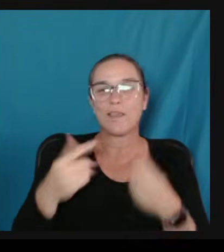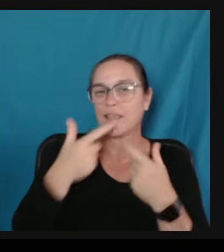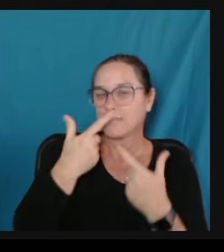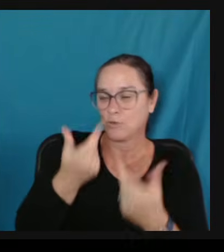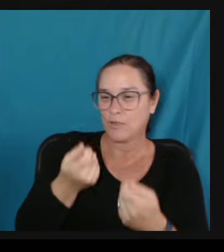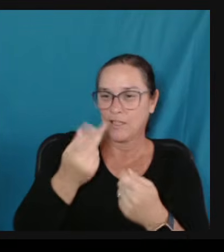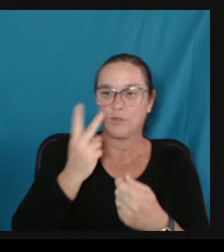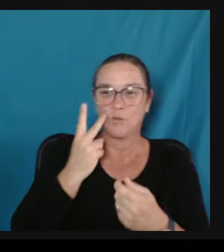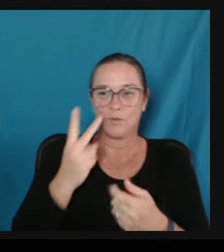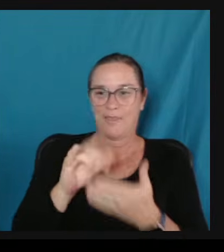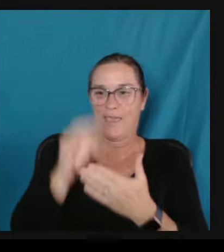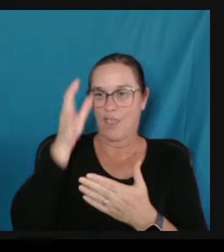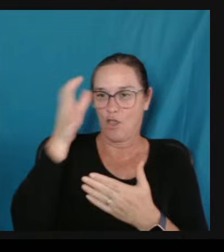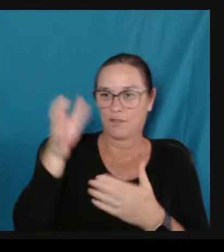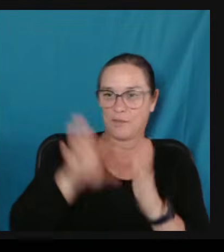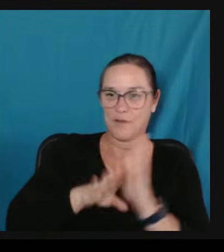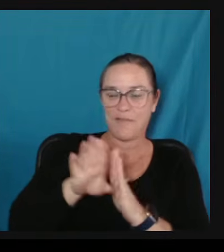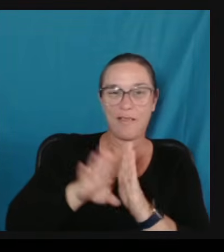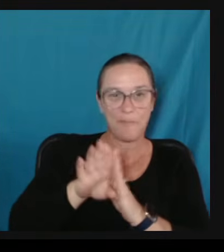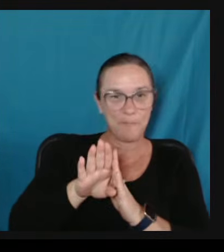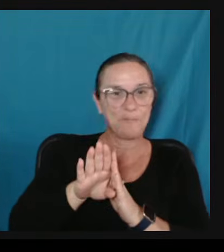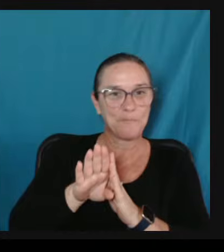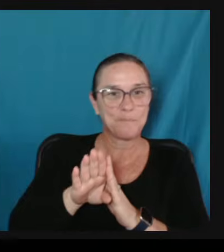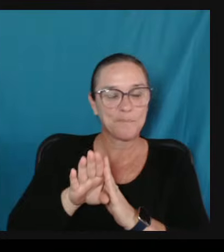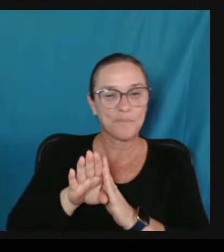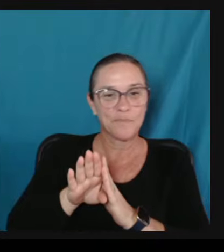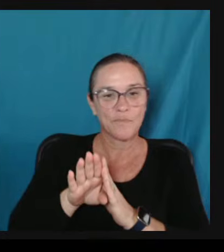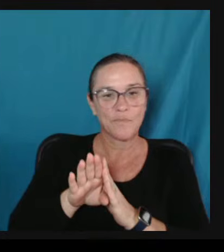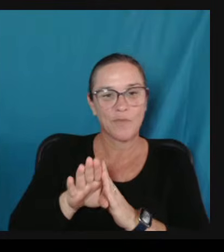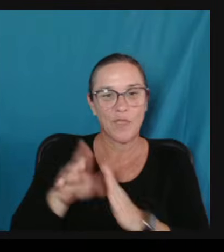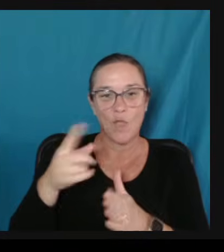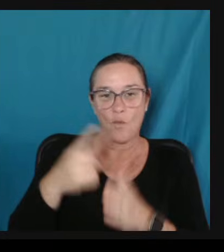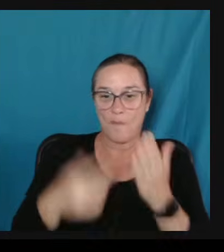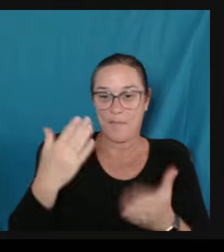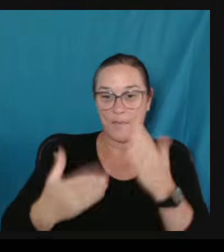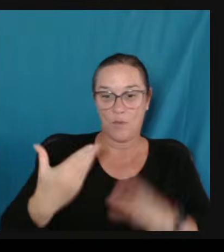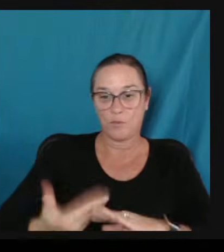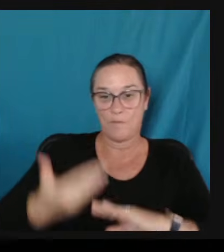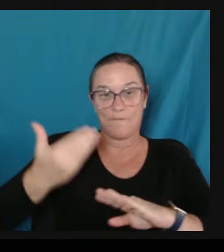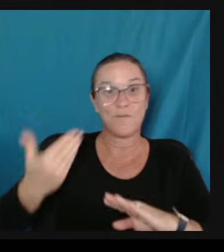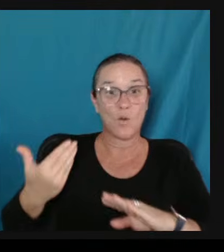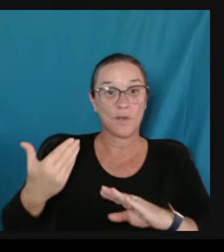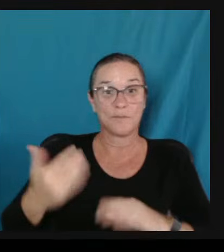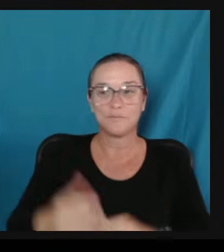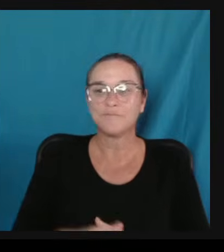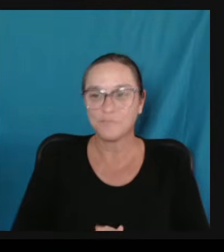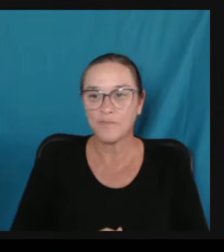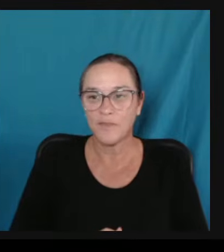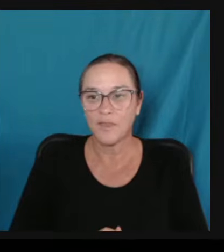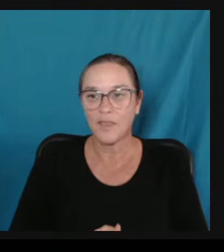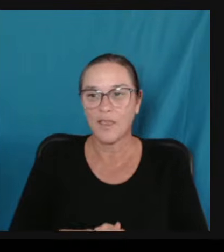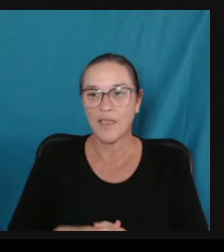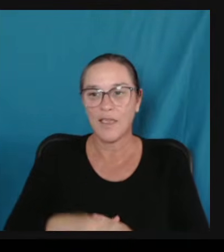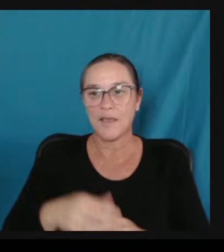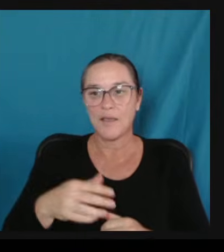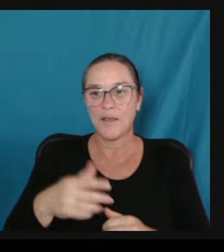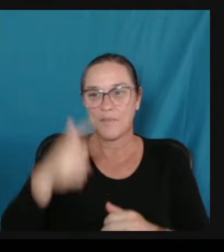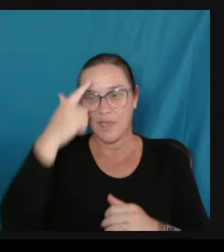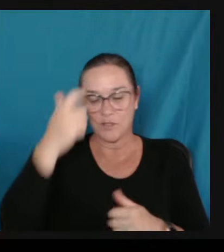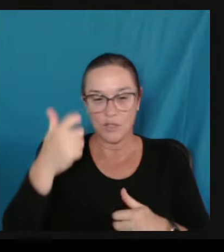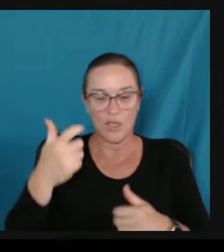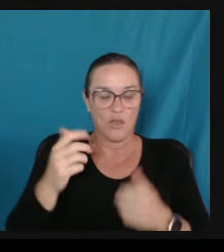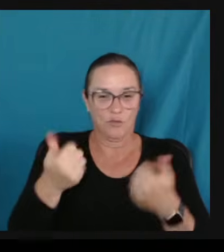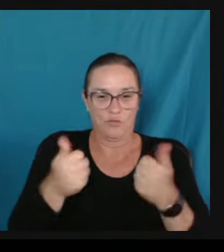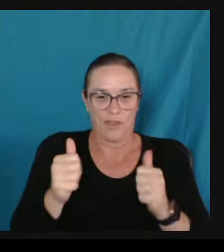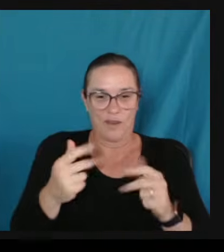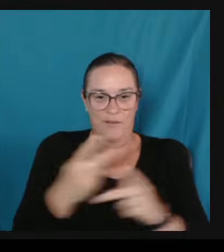that concept of the South Flank and what maybe came before it. Right. It's usually that which is driving a car. Is it the South Flank or is